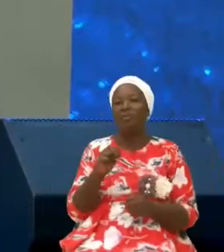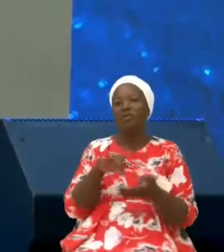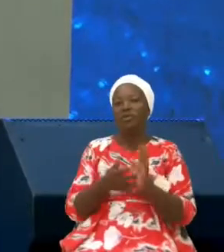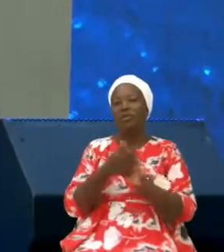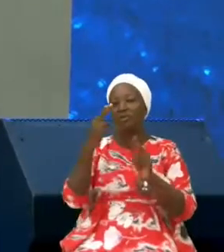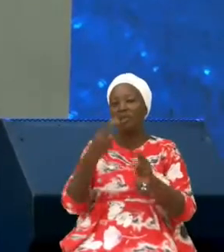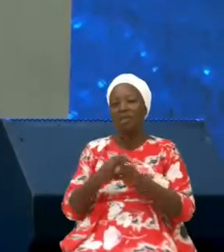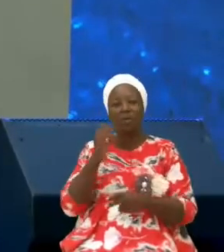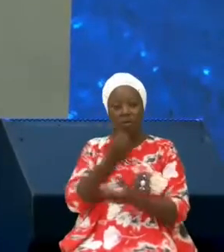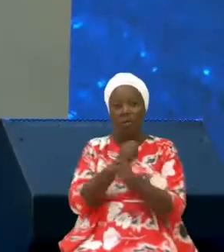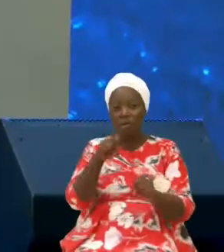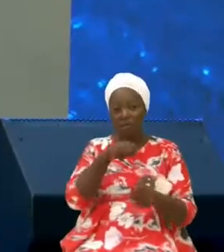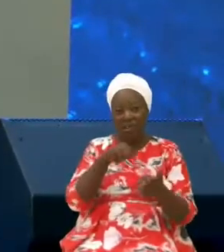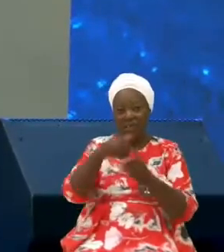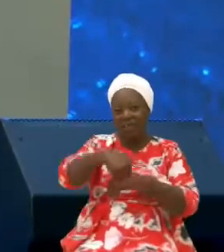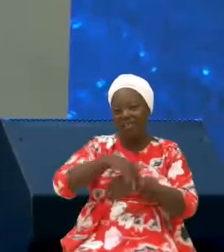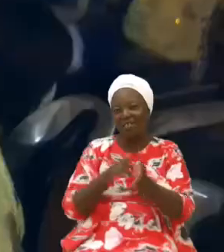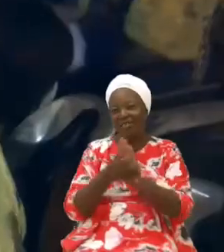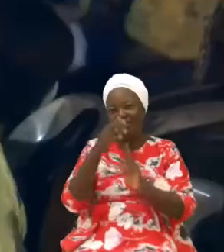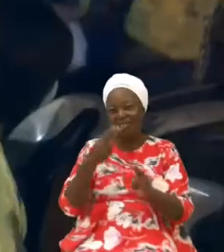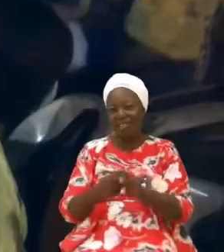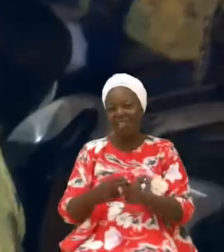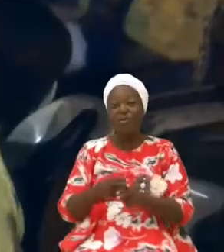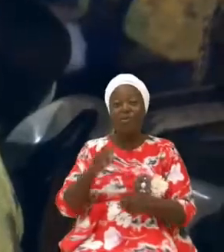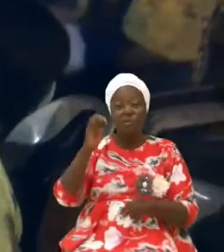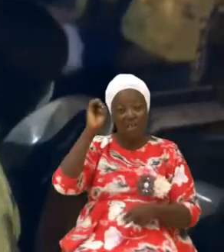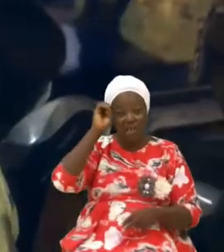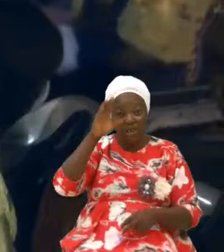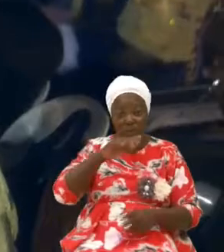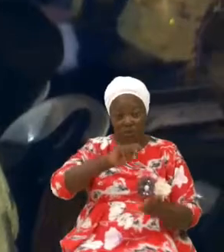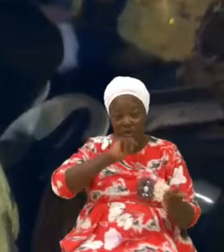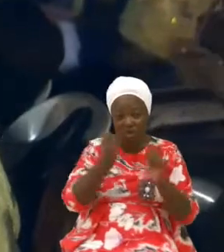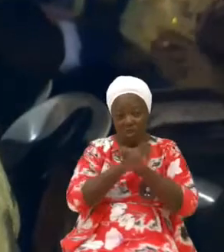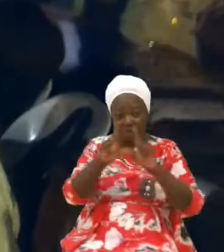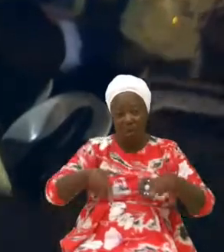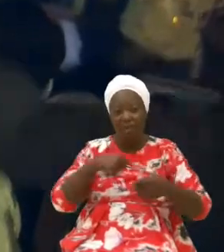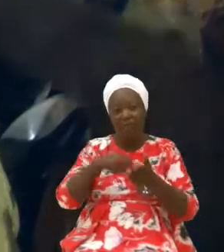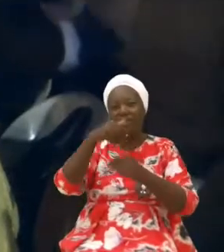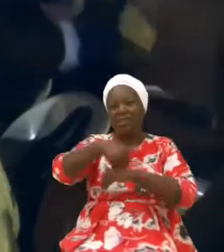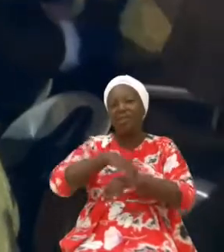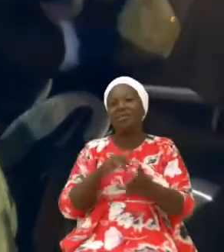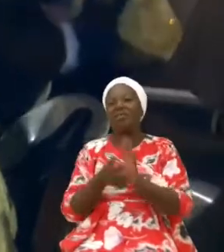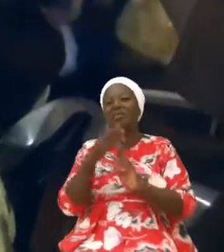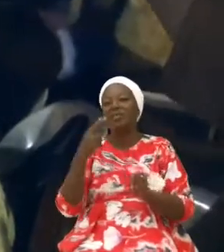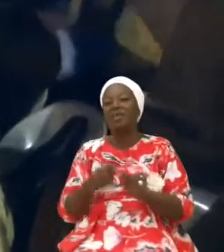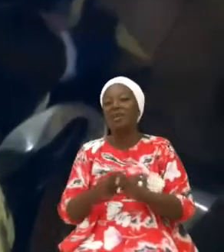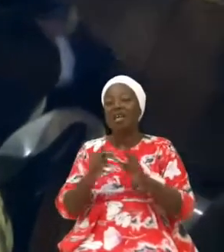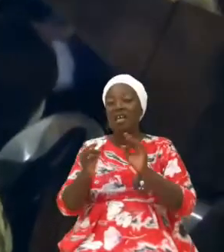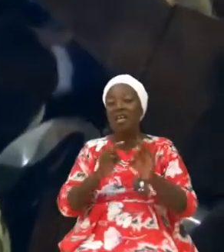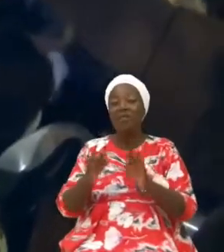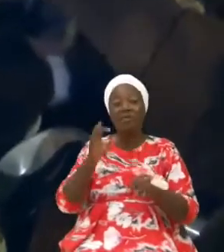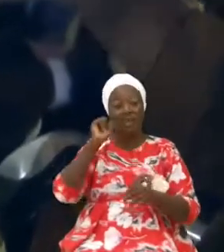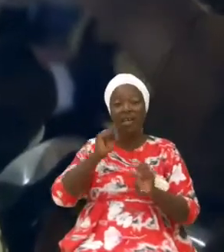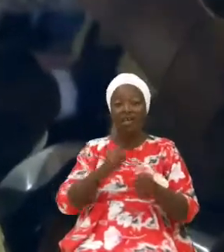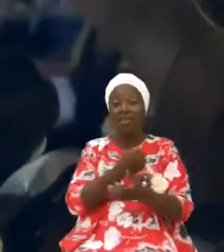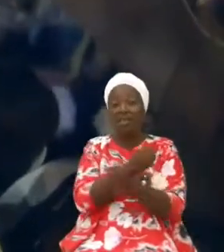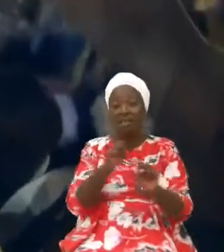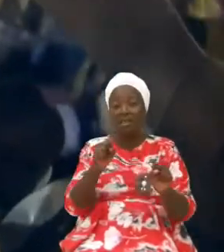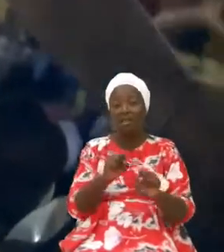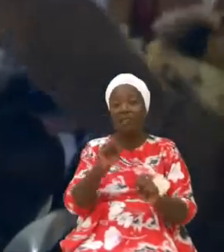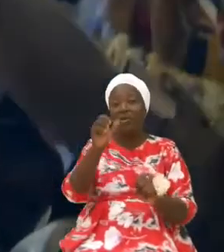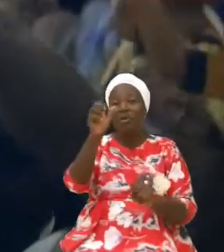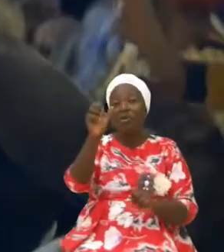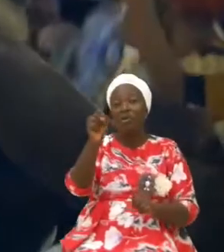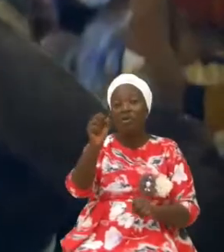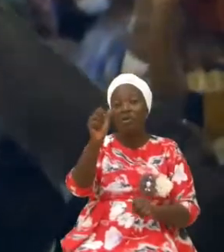me, the Lord will save them. He will save you tonight. He'll change your life tonight.